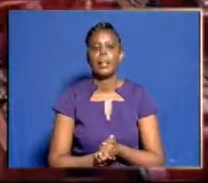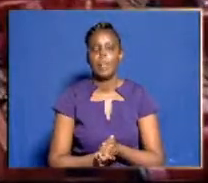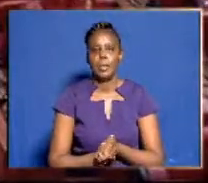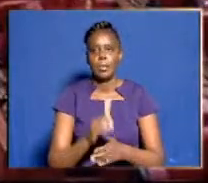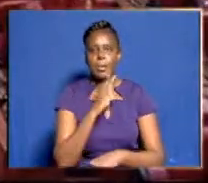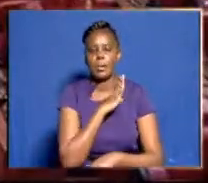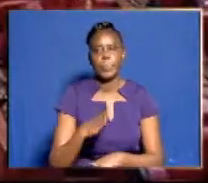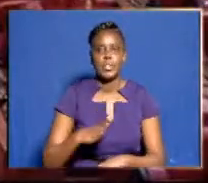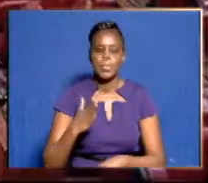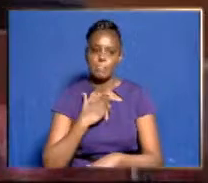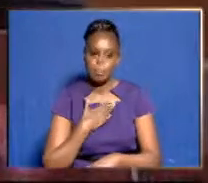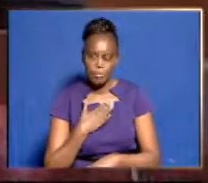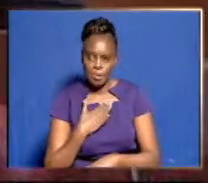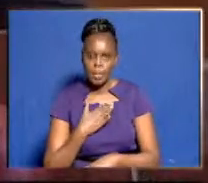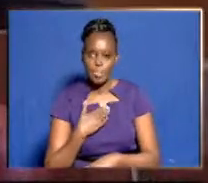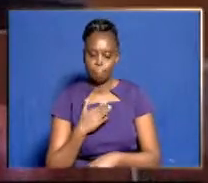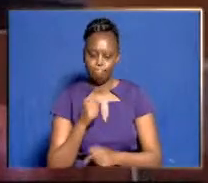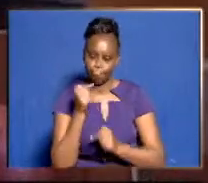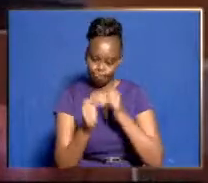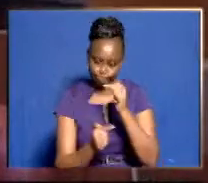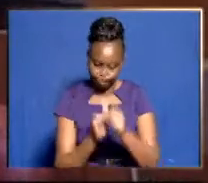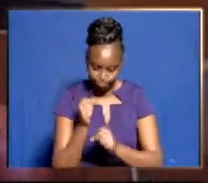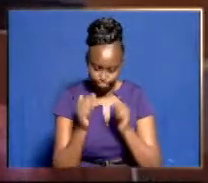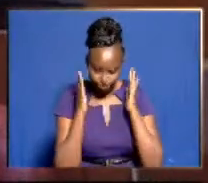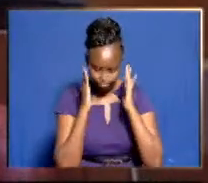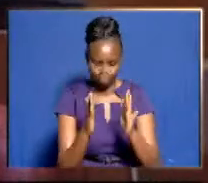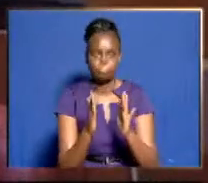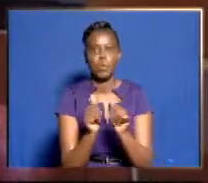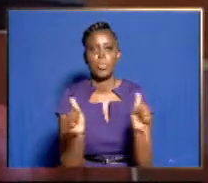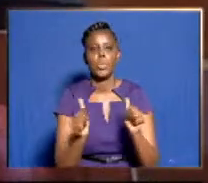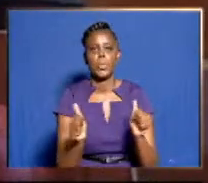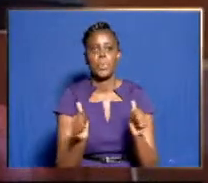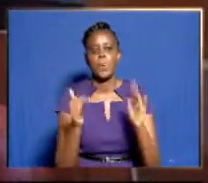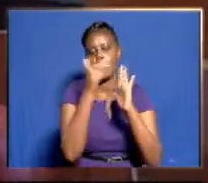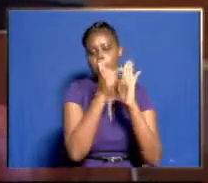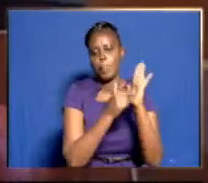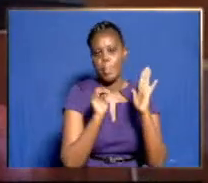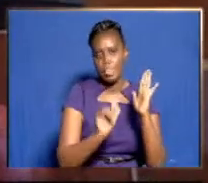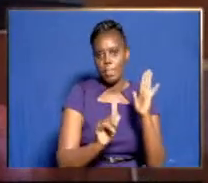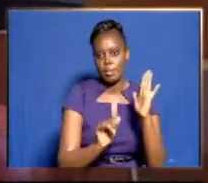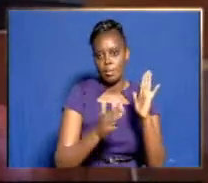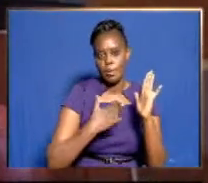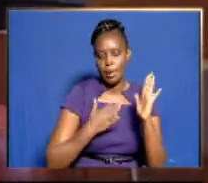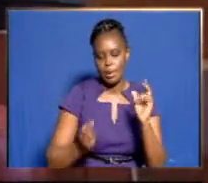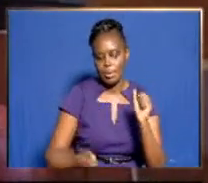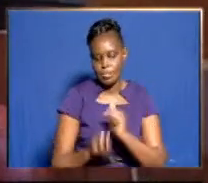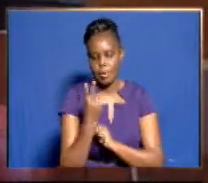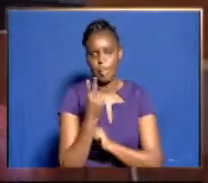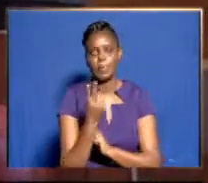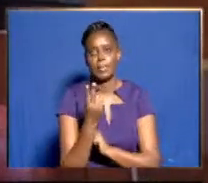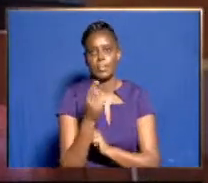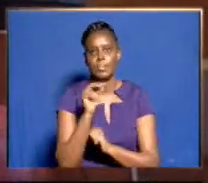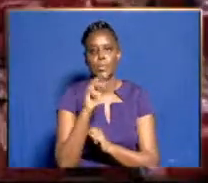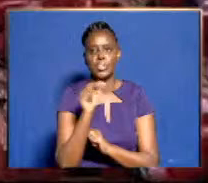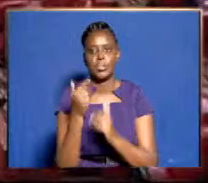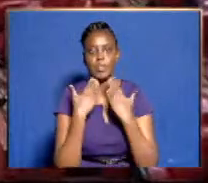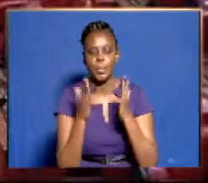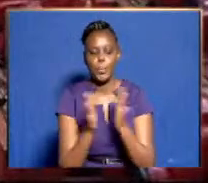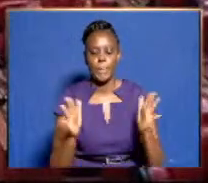Committee, Honorable Speaker, to take that matter and follow it keenly. With those many remarks, Honorable Speaker, I second this motion. Thank you very